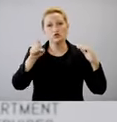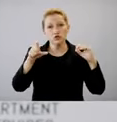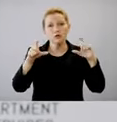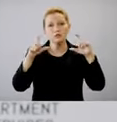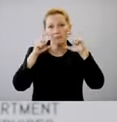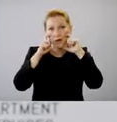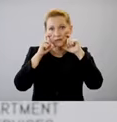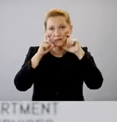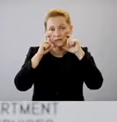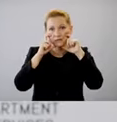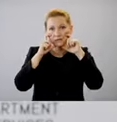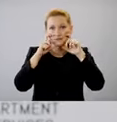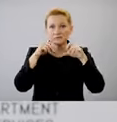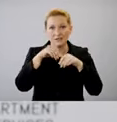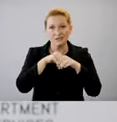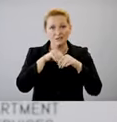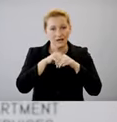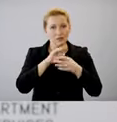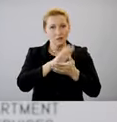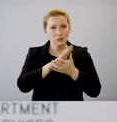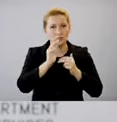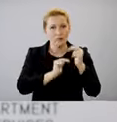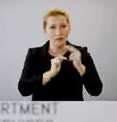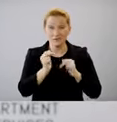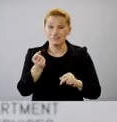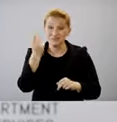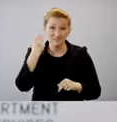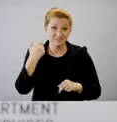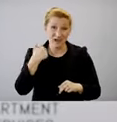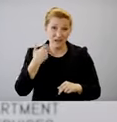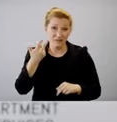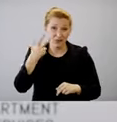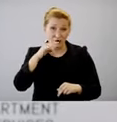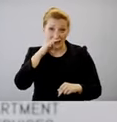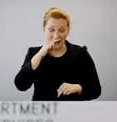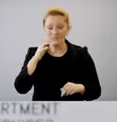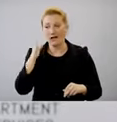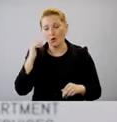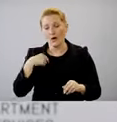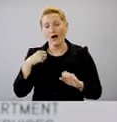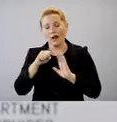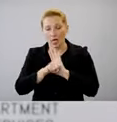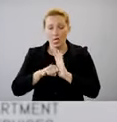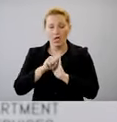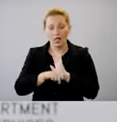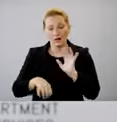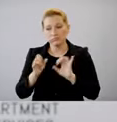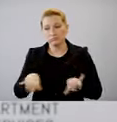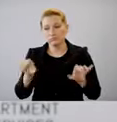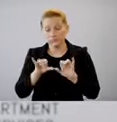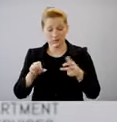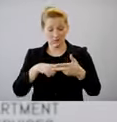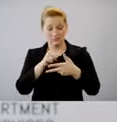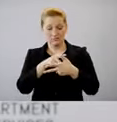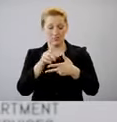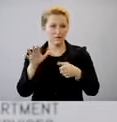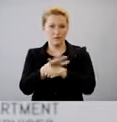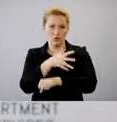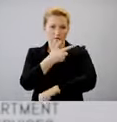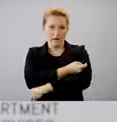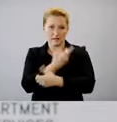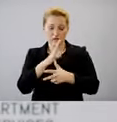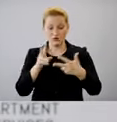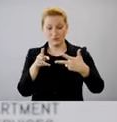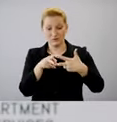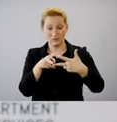school. As a parent, I've got 3 kids, and I know a lot of you have heard this. My oldest is fully vaccinated, but I've got